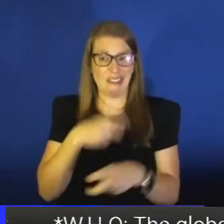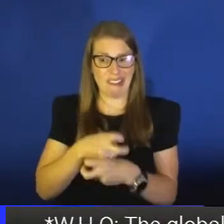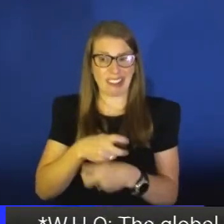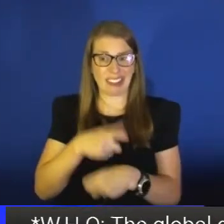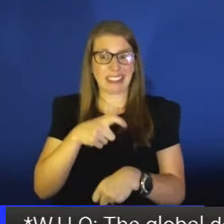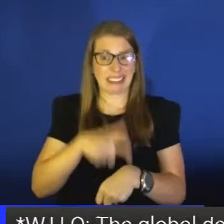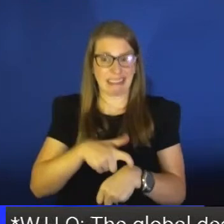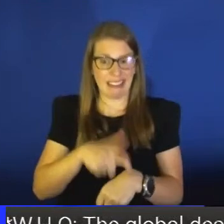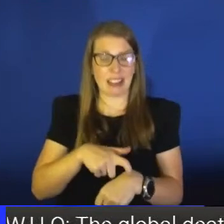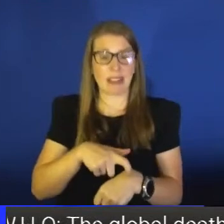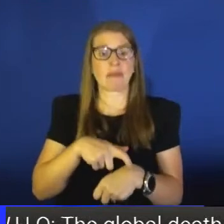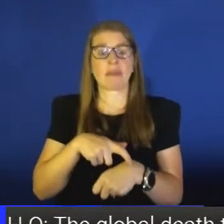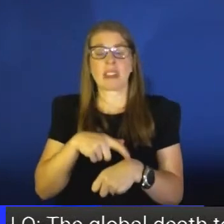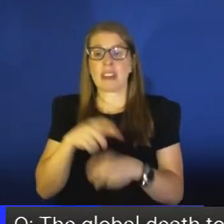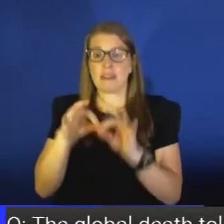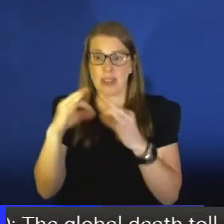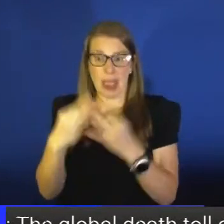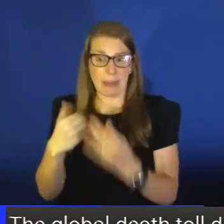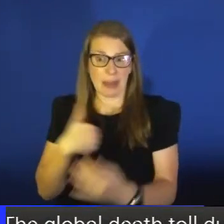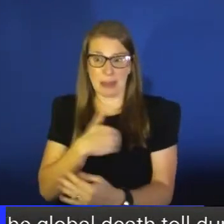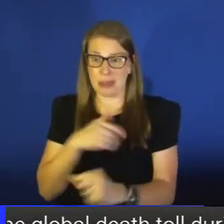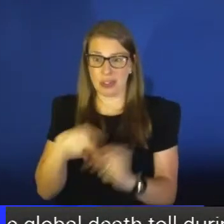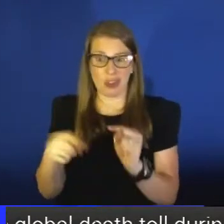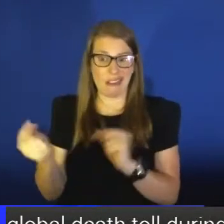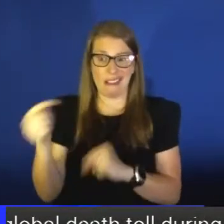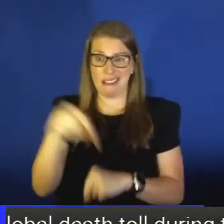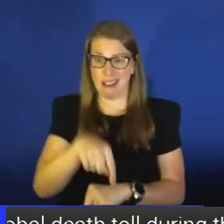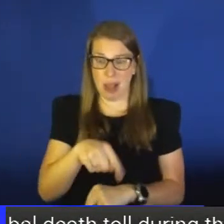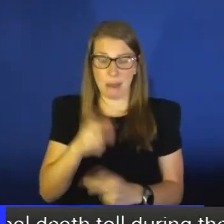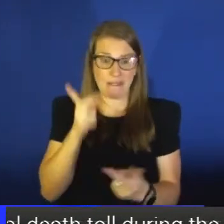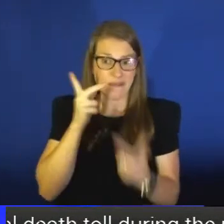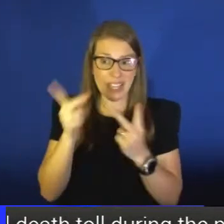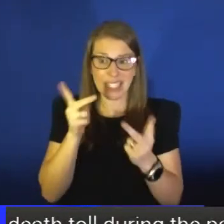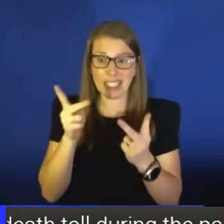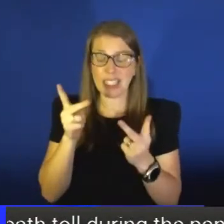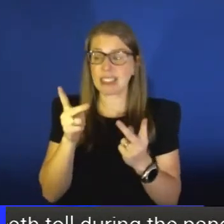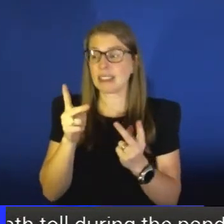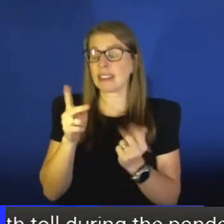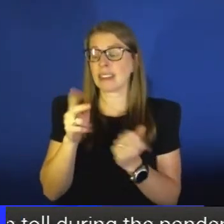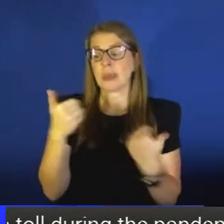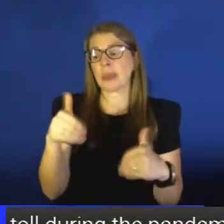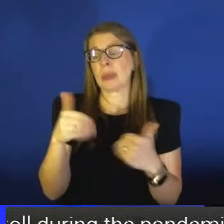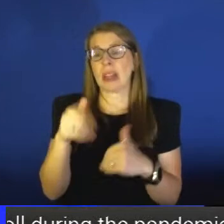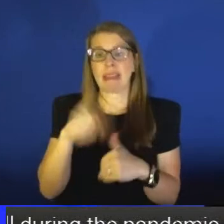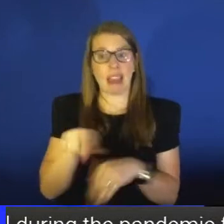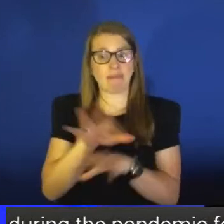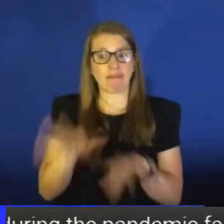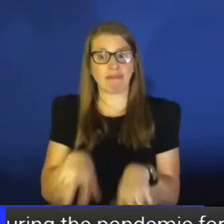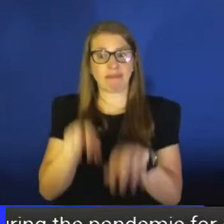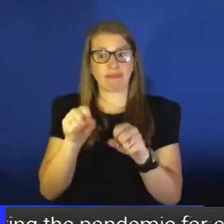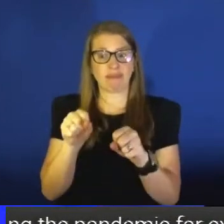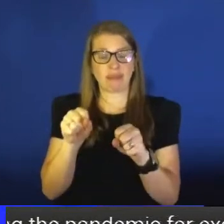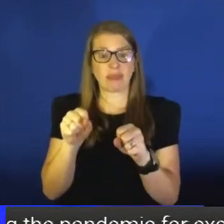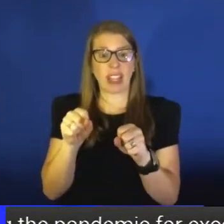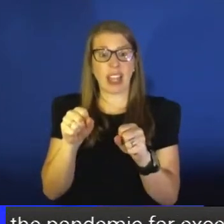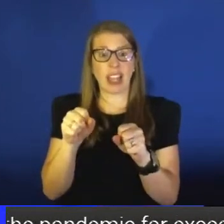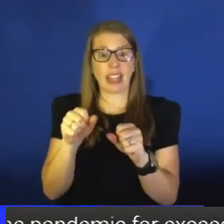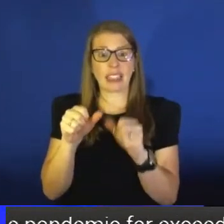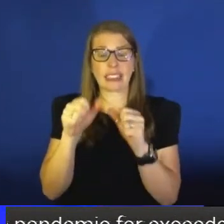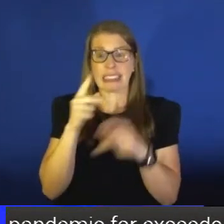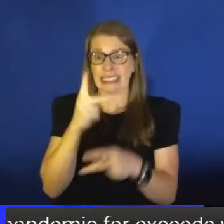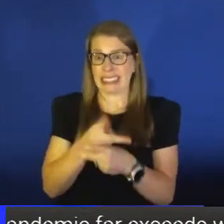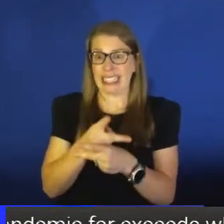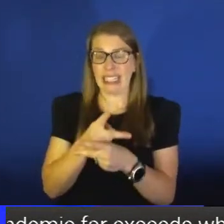to the family members. And the way they did that in such a creative way, I think is pretty remarkable. I think we should all be in